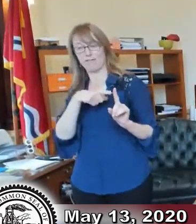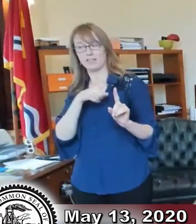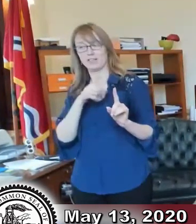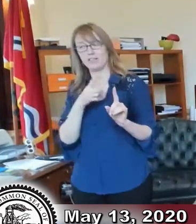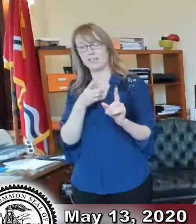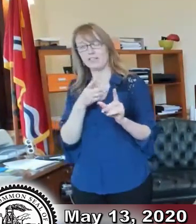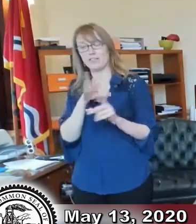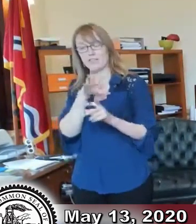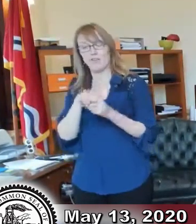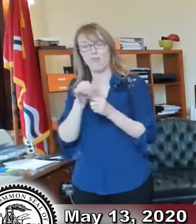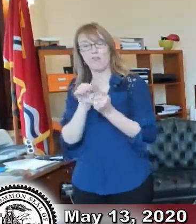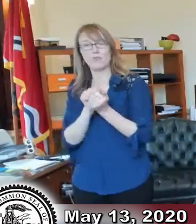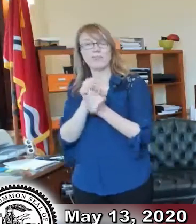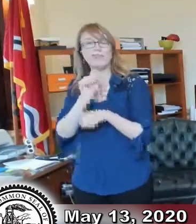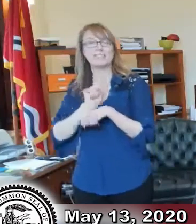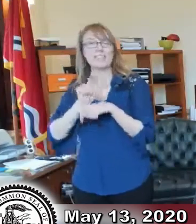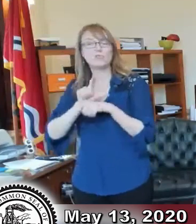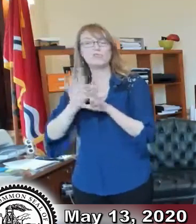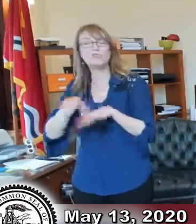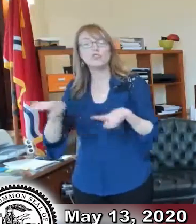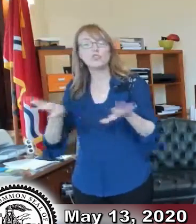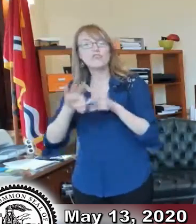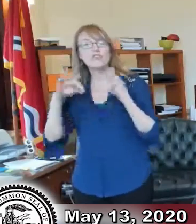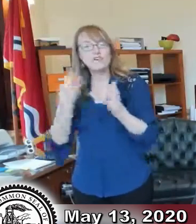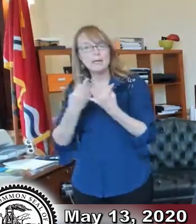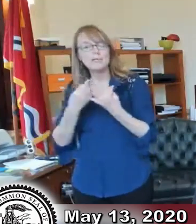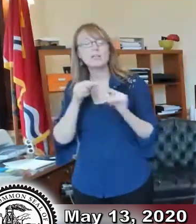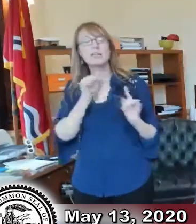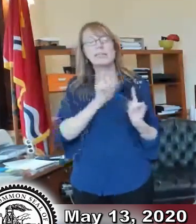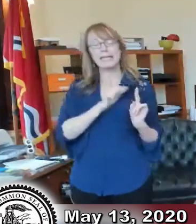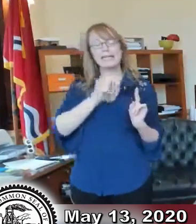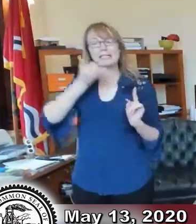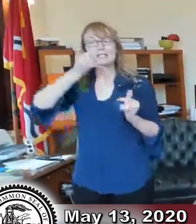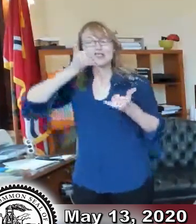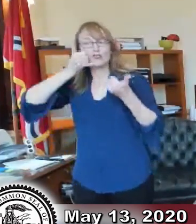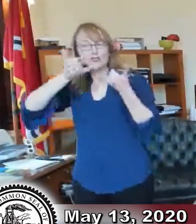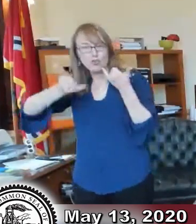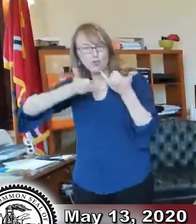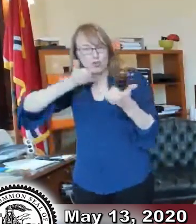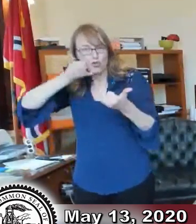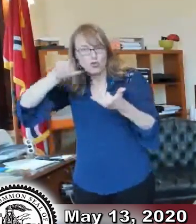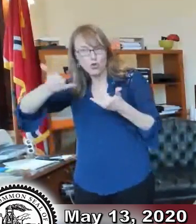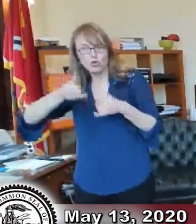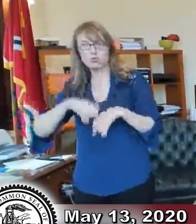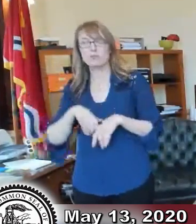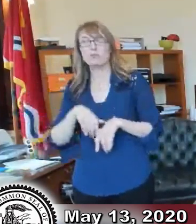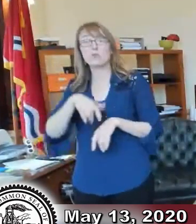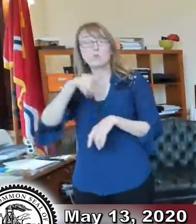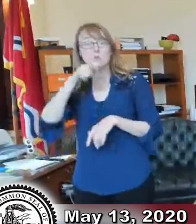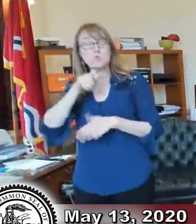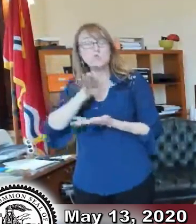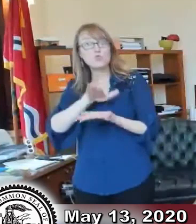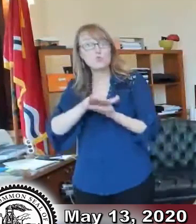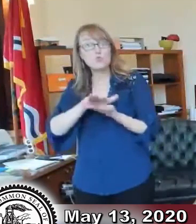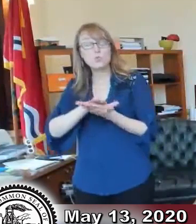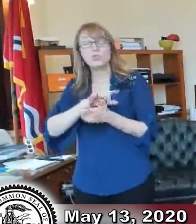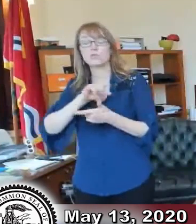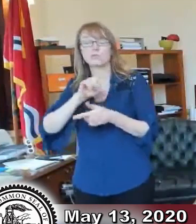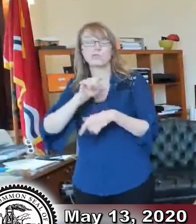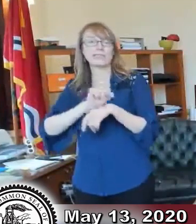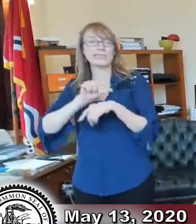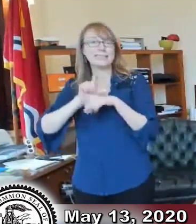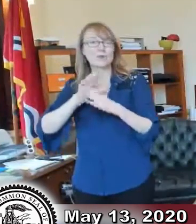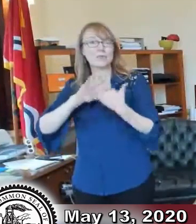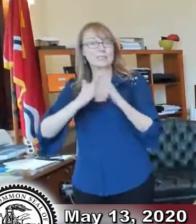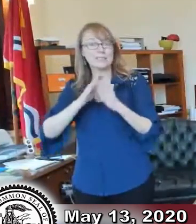calls with the school, not just St. Louis Public Schools, certainly they're on the call, but also the charter schools, also the parochial schools,